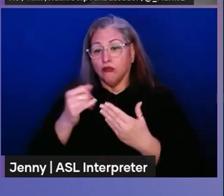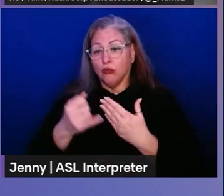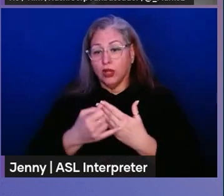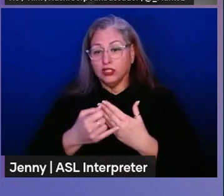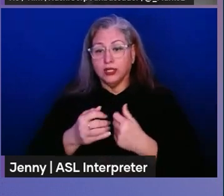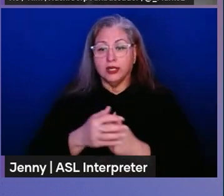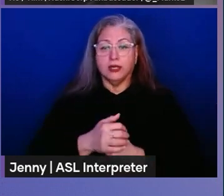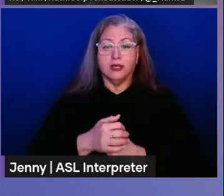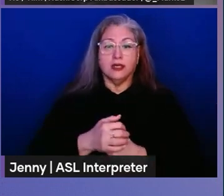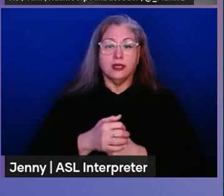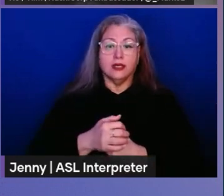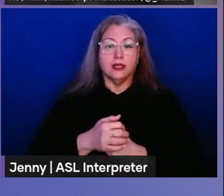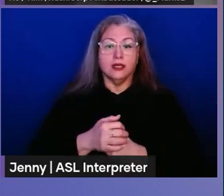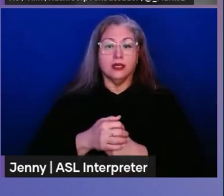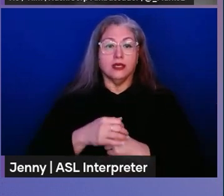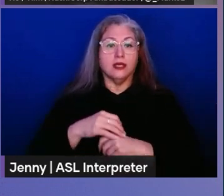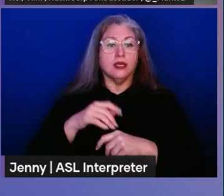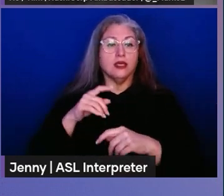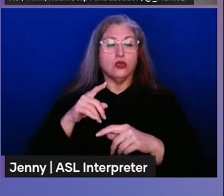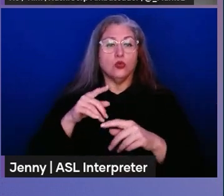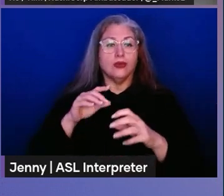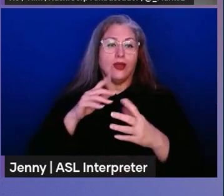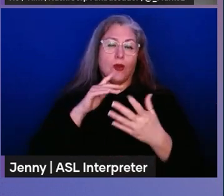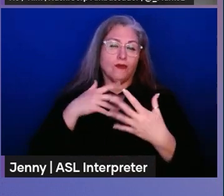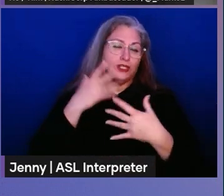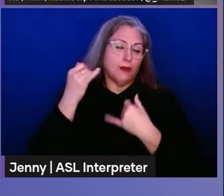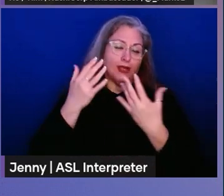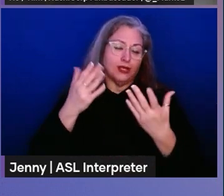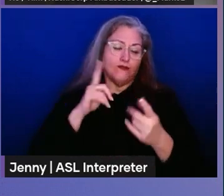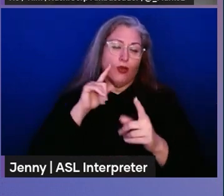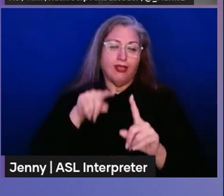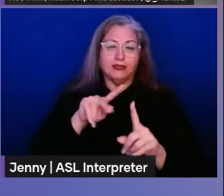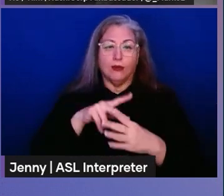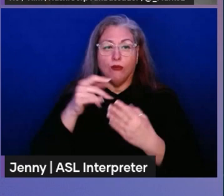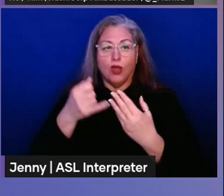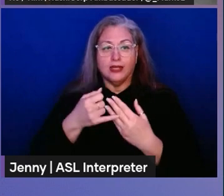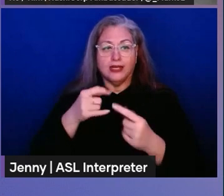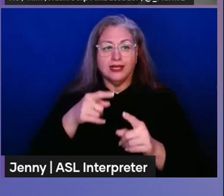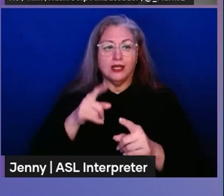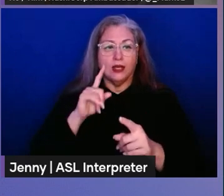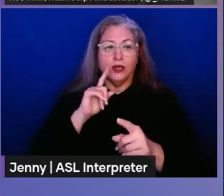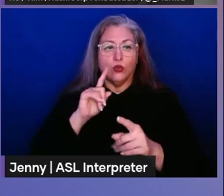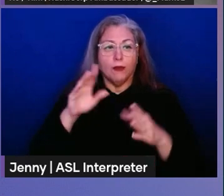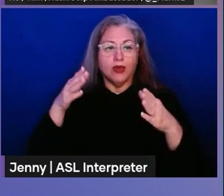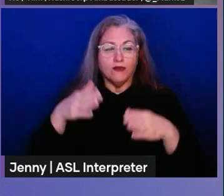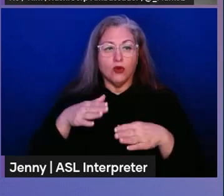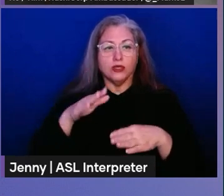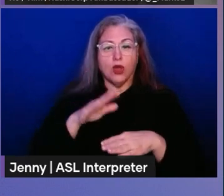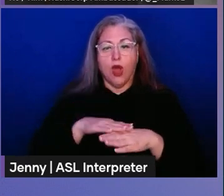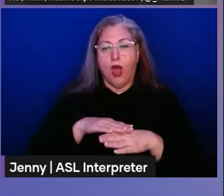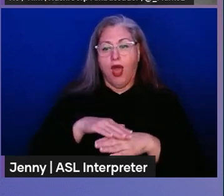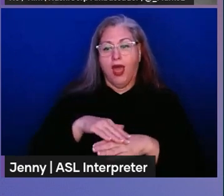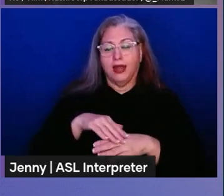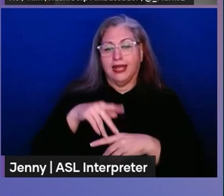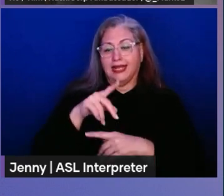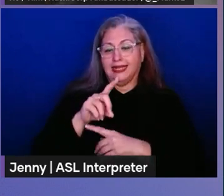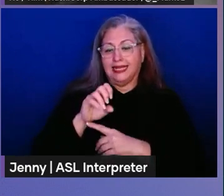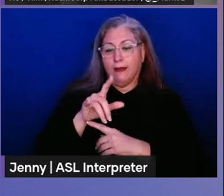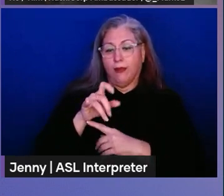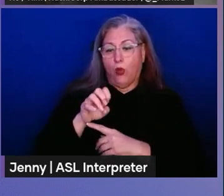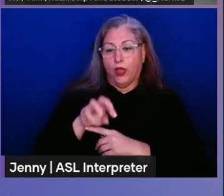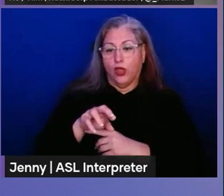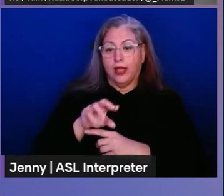I haven't been using a lot of imagination here. So my project in this case is currently called just a deployer. Then within the project, I